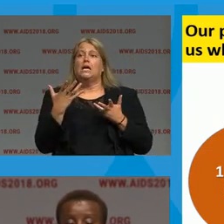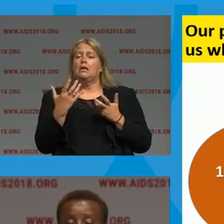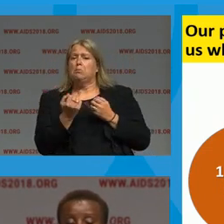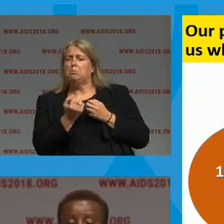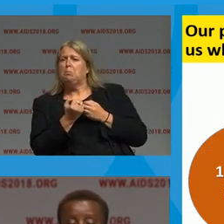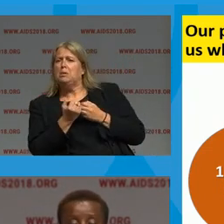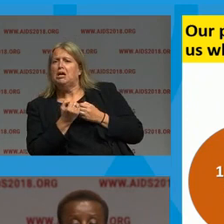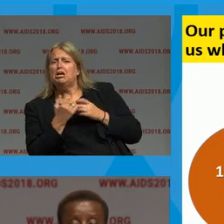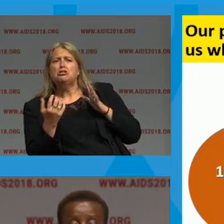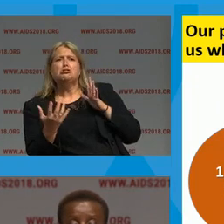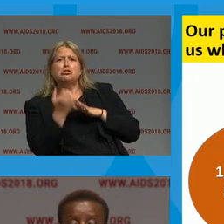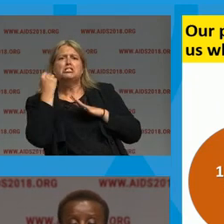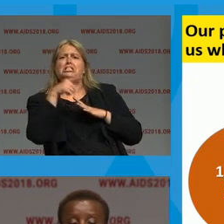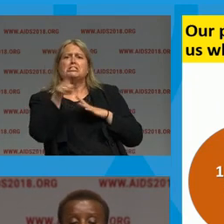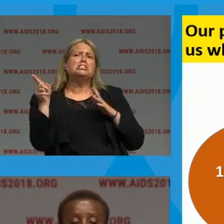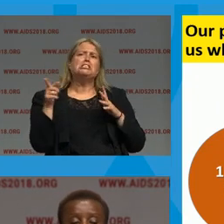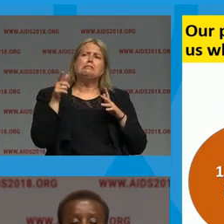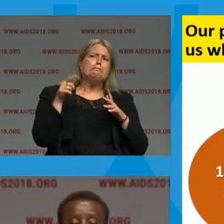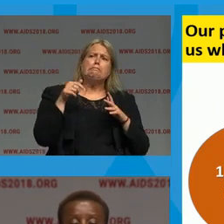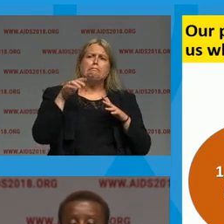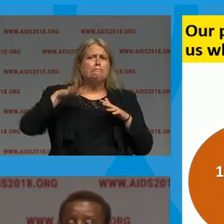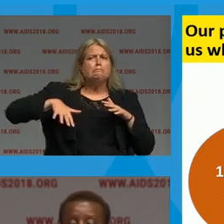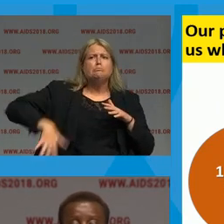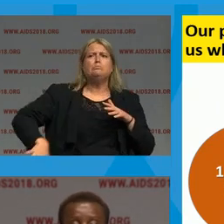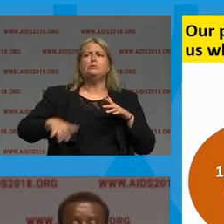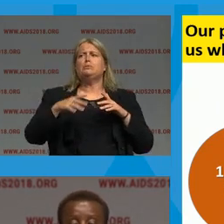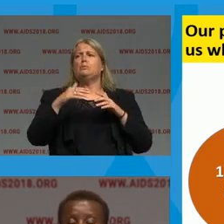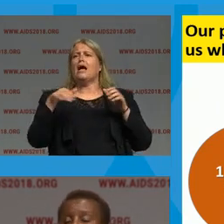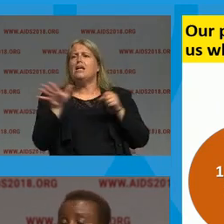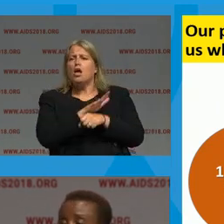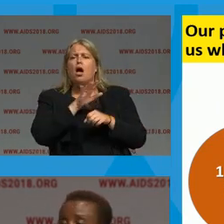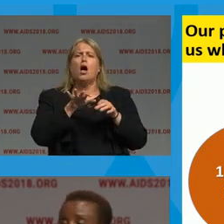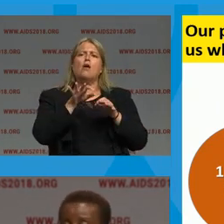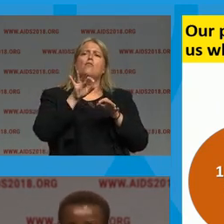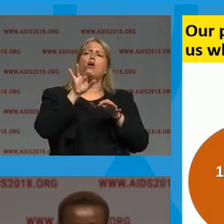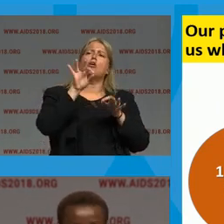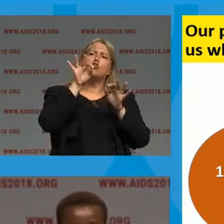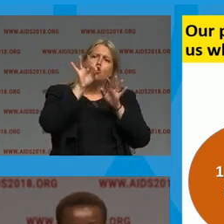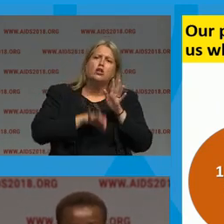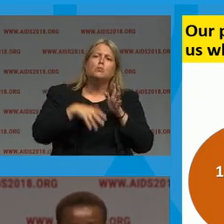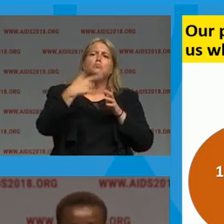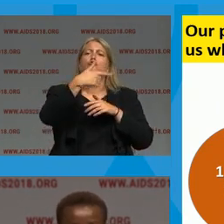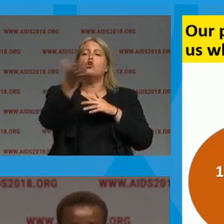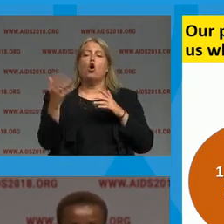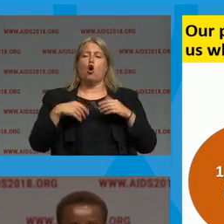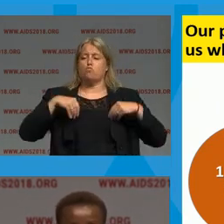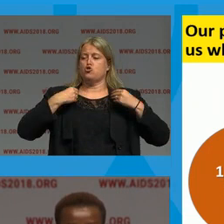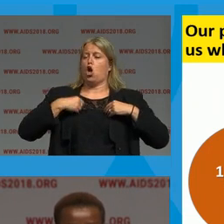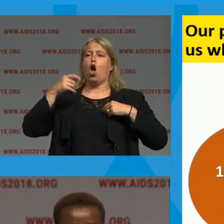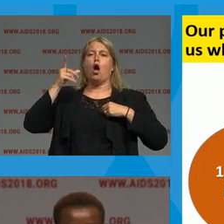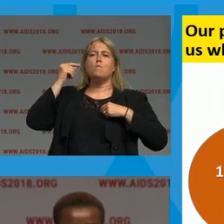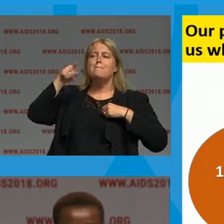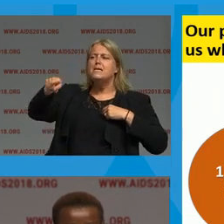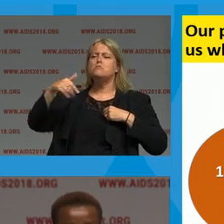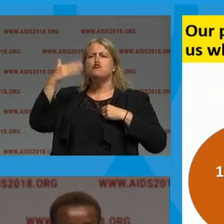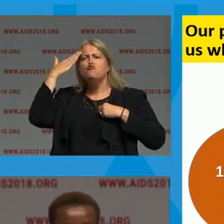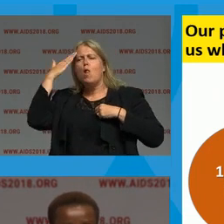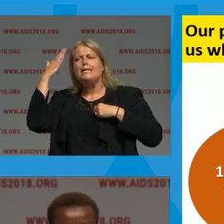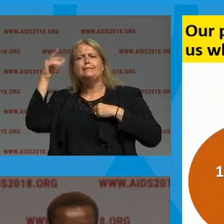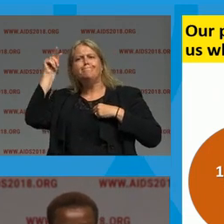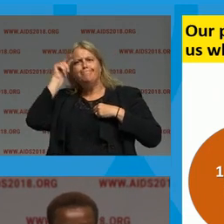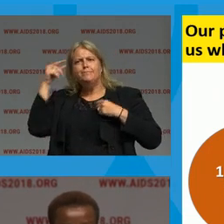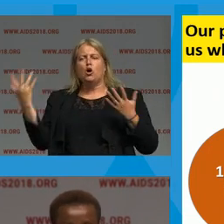people, condoms available, young women not having sufficient knowledge, countries,